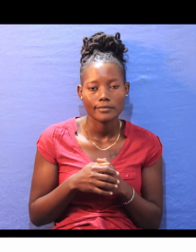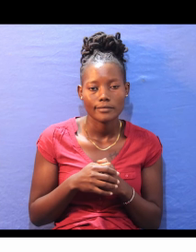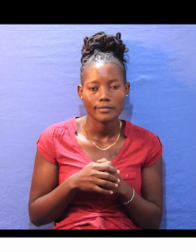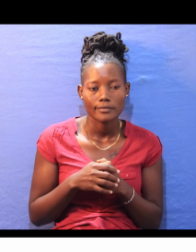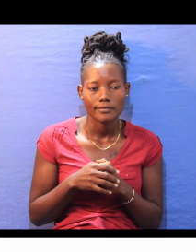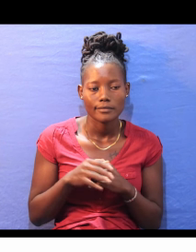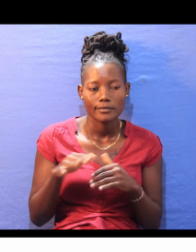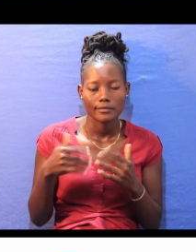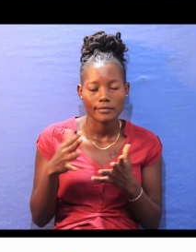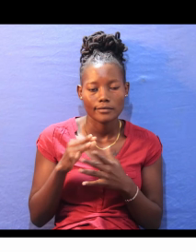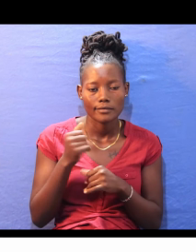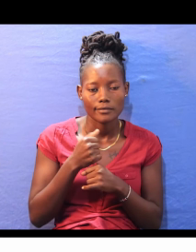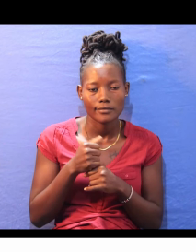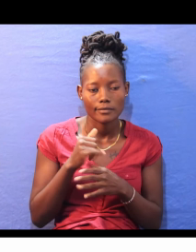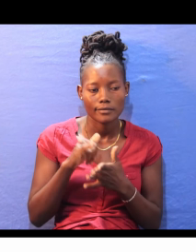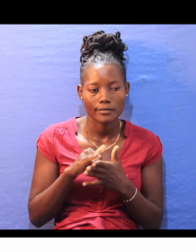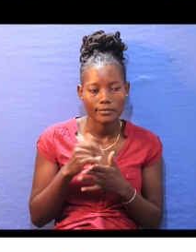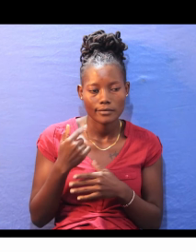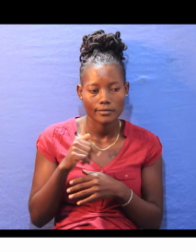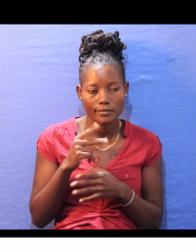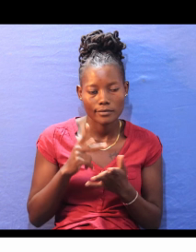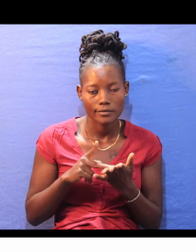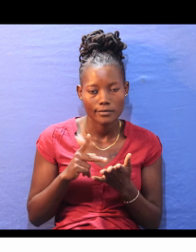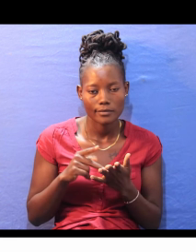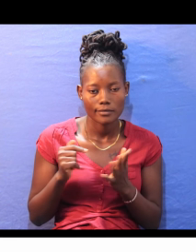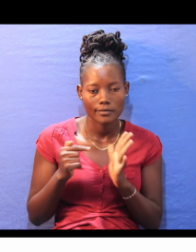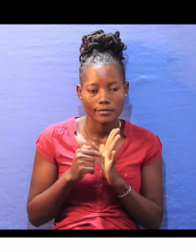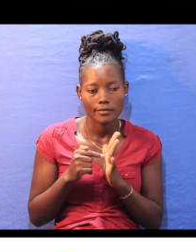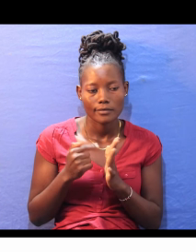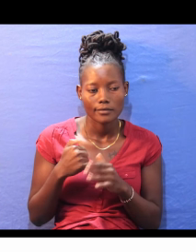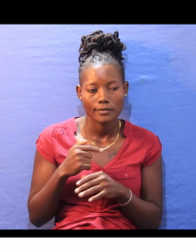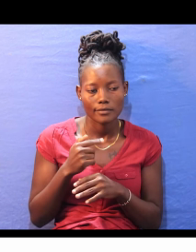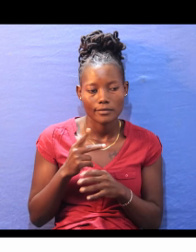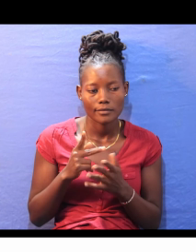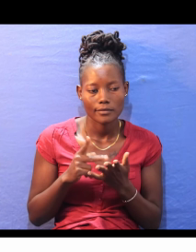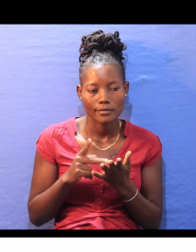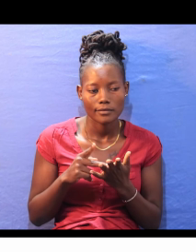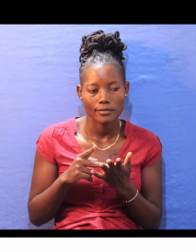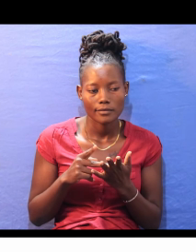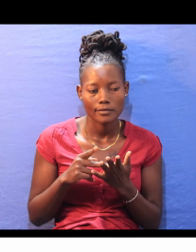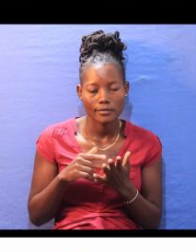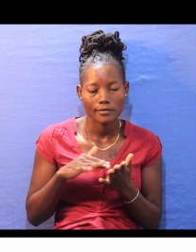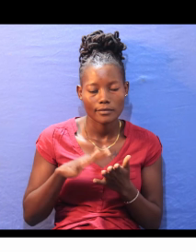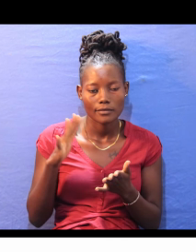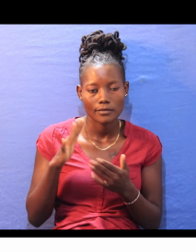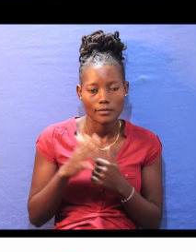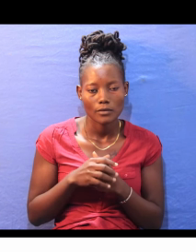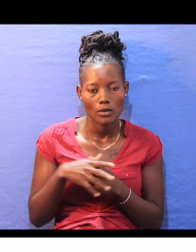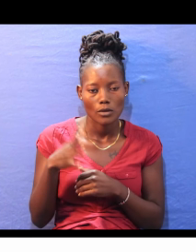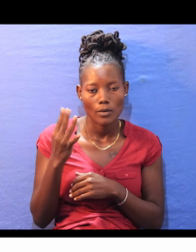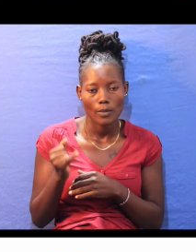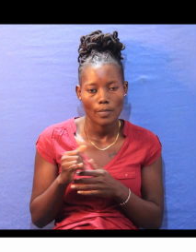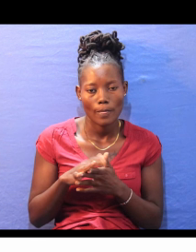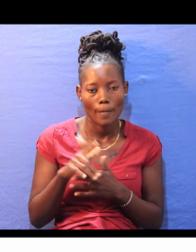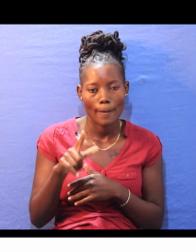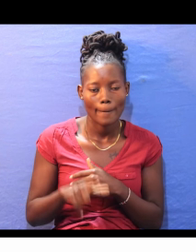hockey players, etc., we can keep the endurance, and it is important, we can keep it a lower intensity, because that low